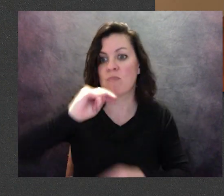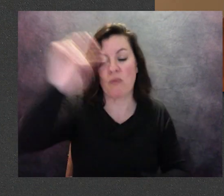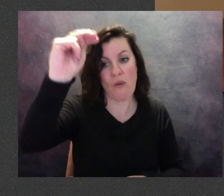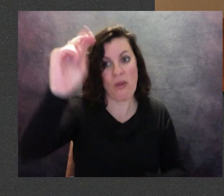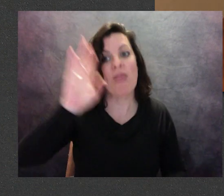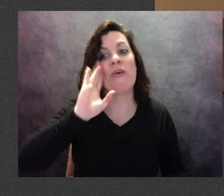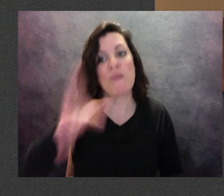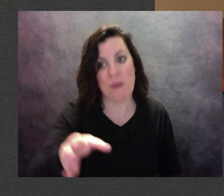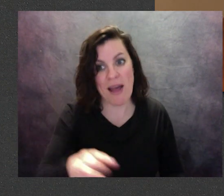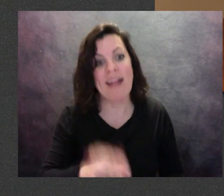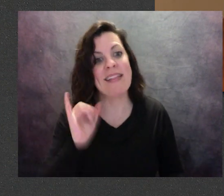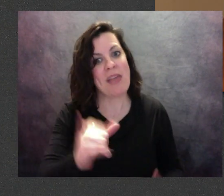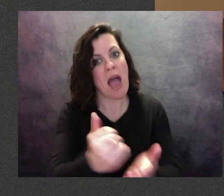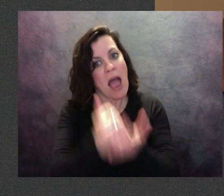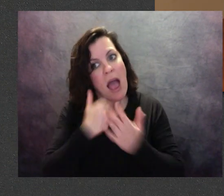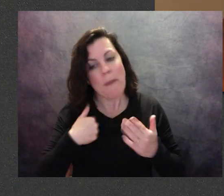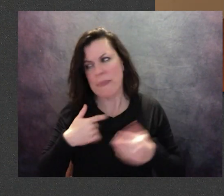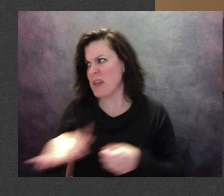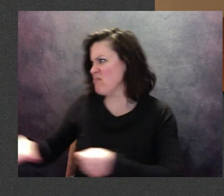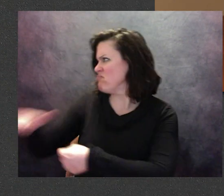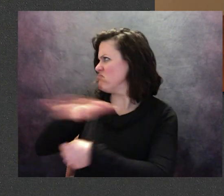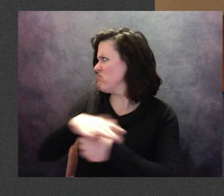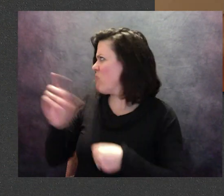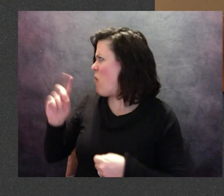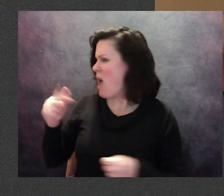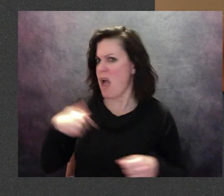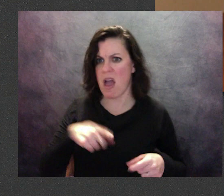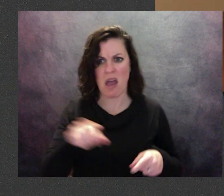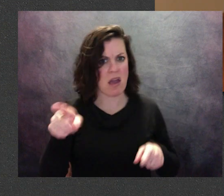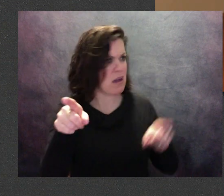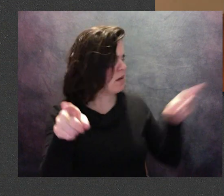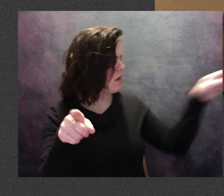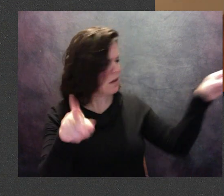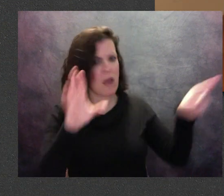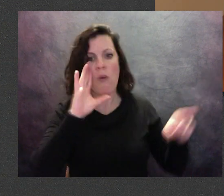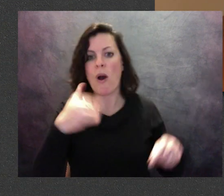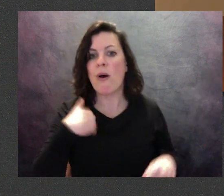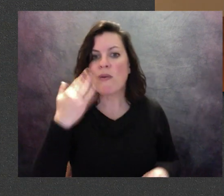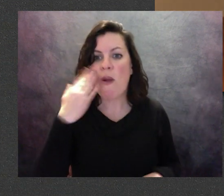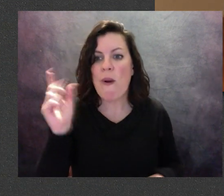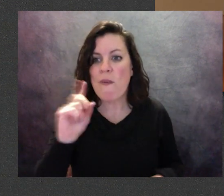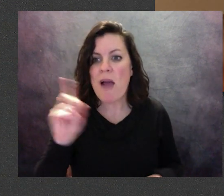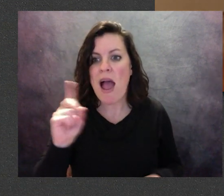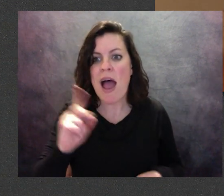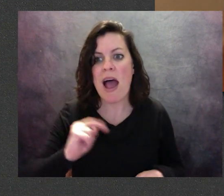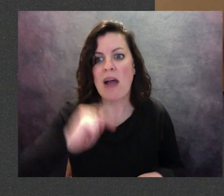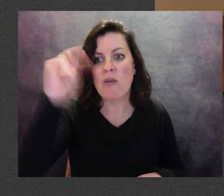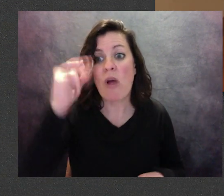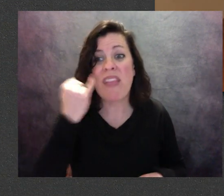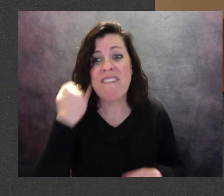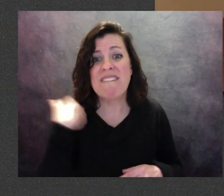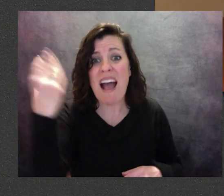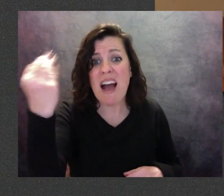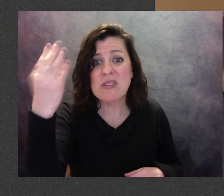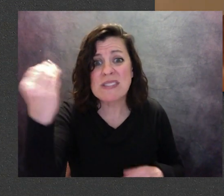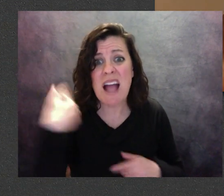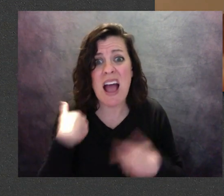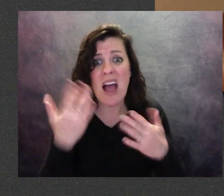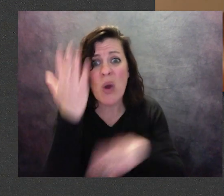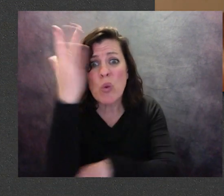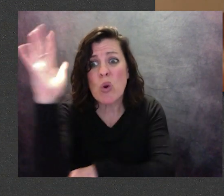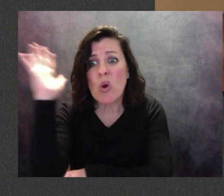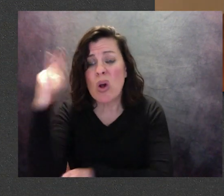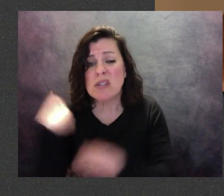where north is. Isn't that amazing? If you get lost in the woods, it would be so awesome to have